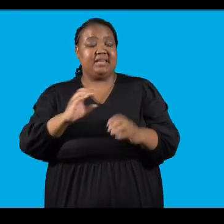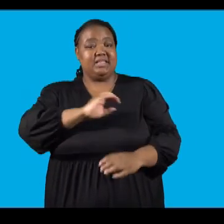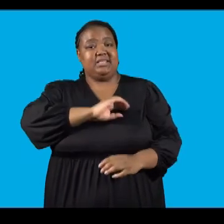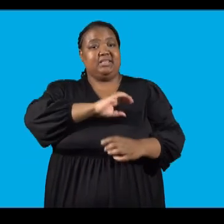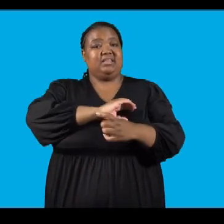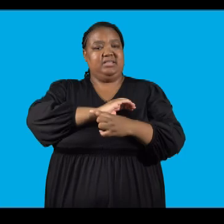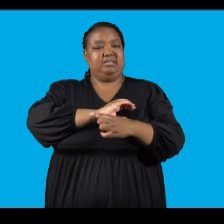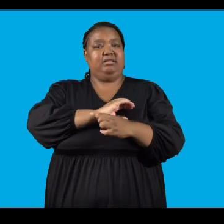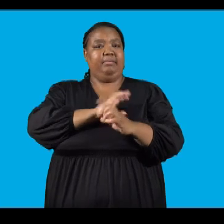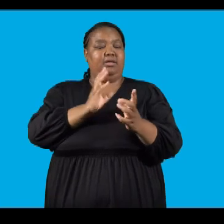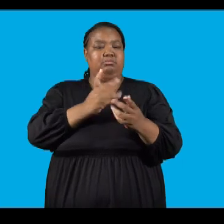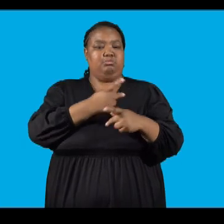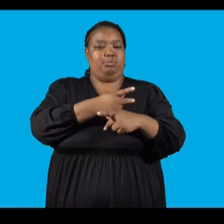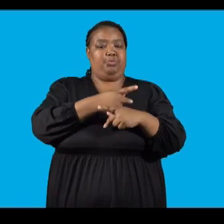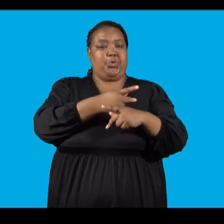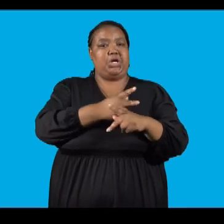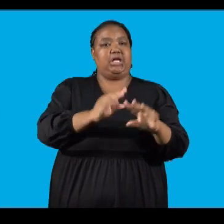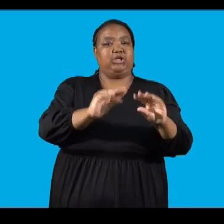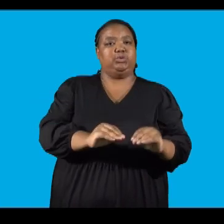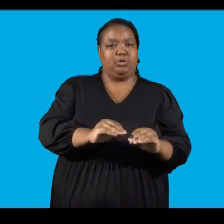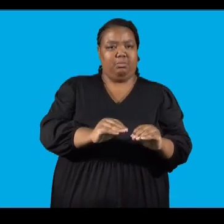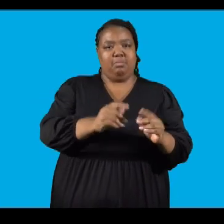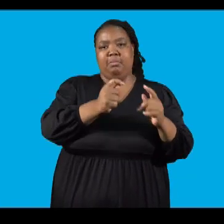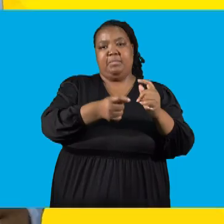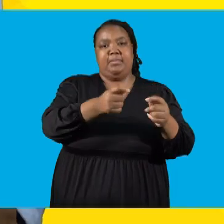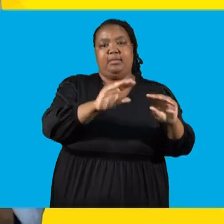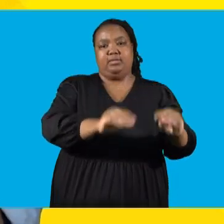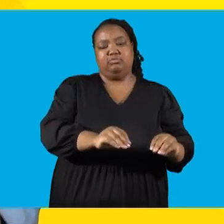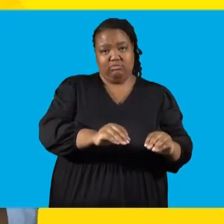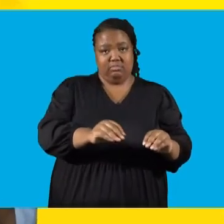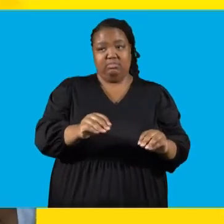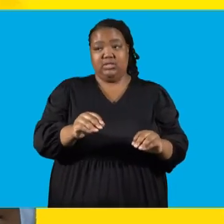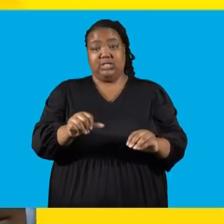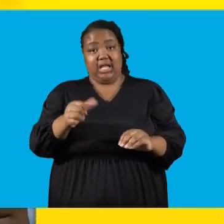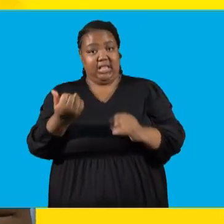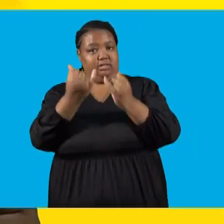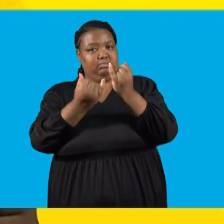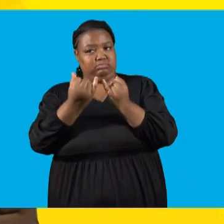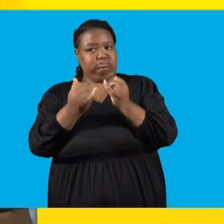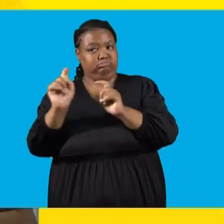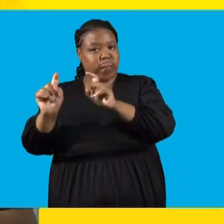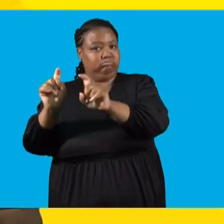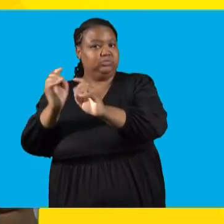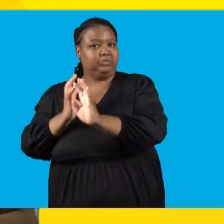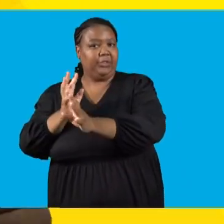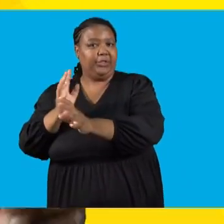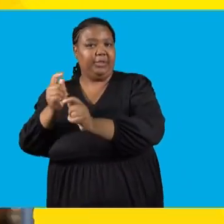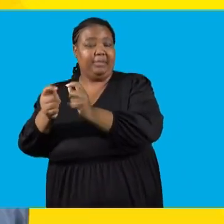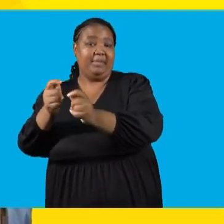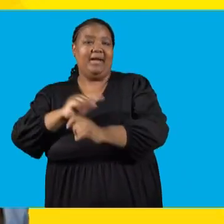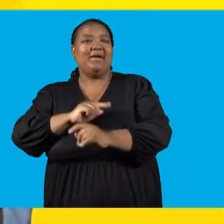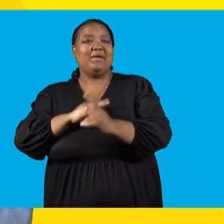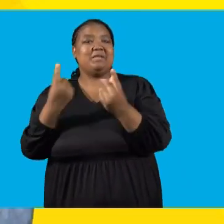not increase, customers will stop buying your product and they go and buy the products of the competitors